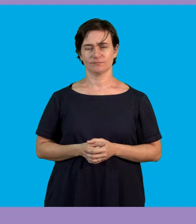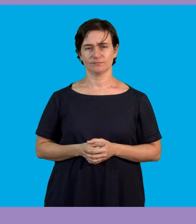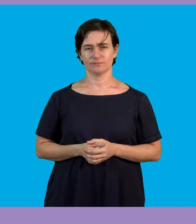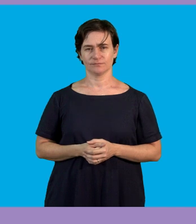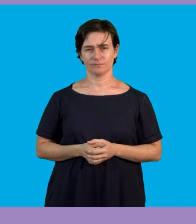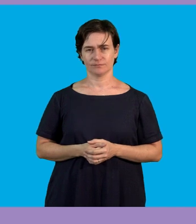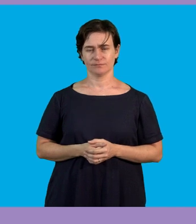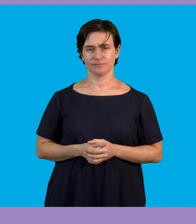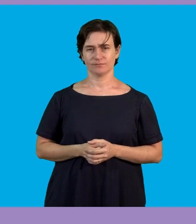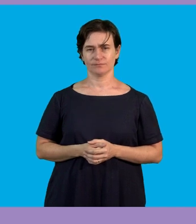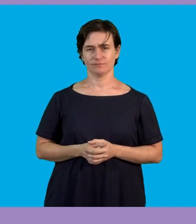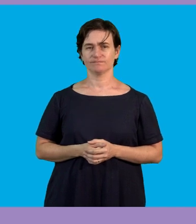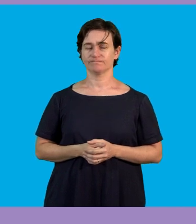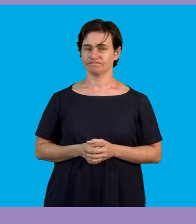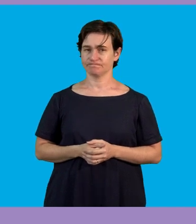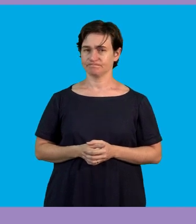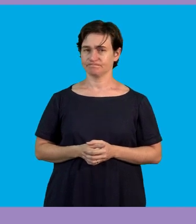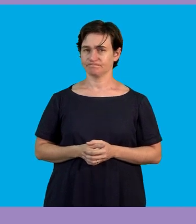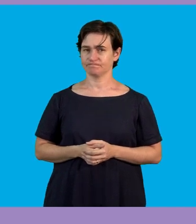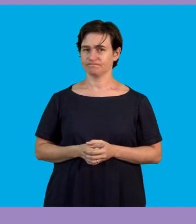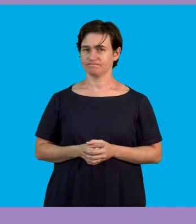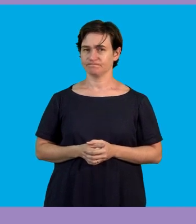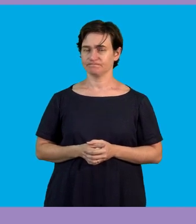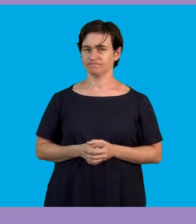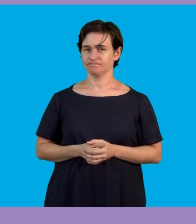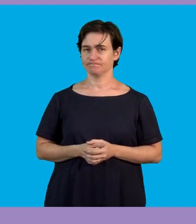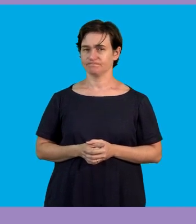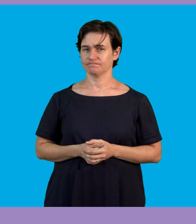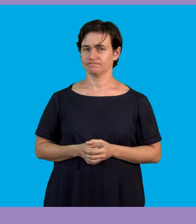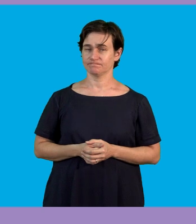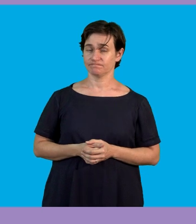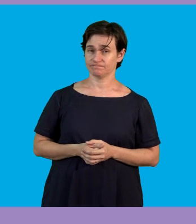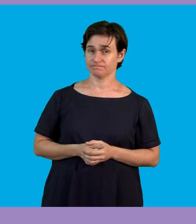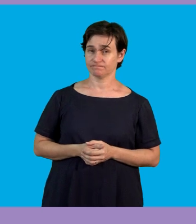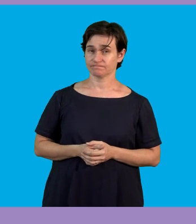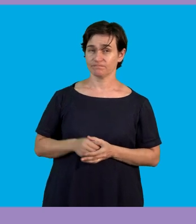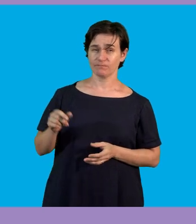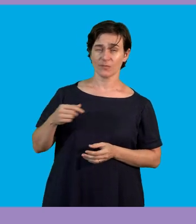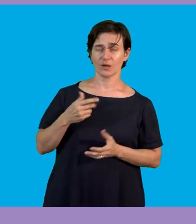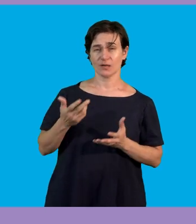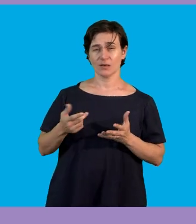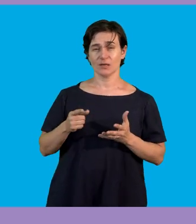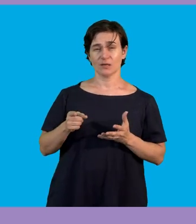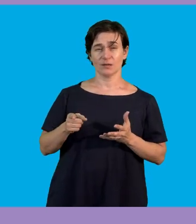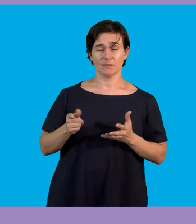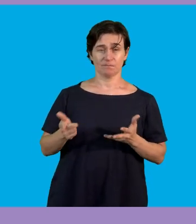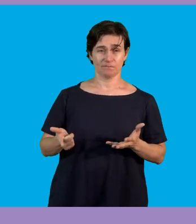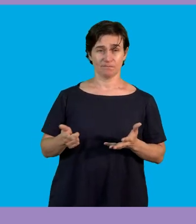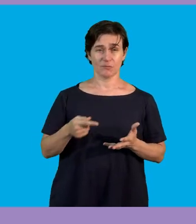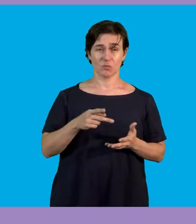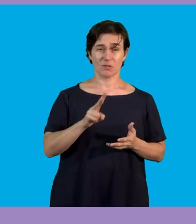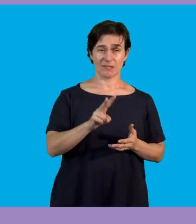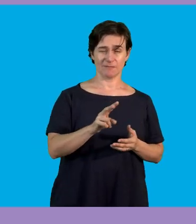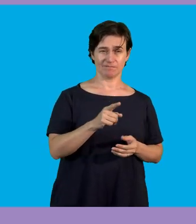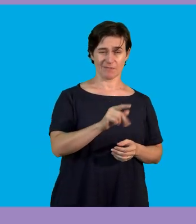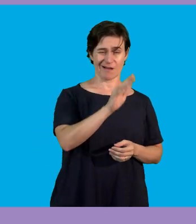divided by 6 equals to negative 1. And then our multiplicative inverse, let's start with